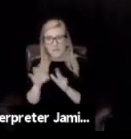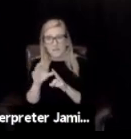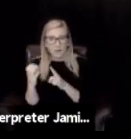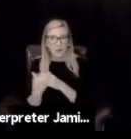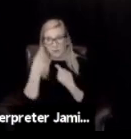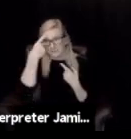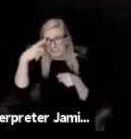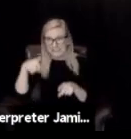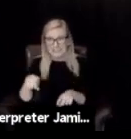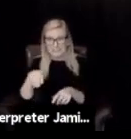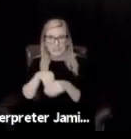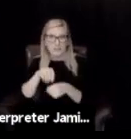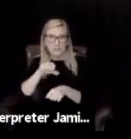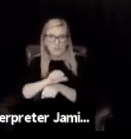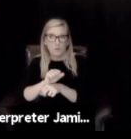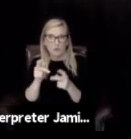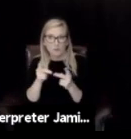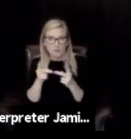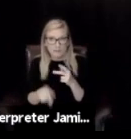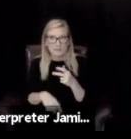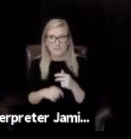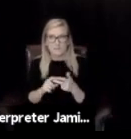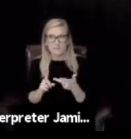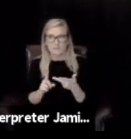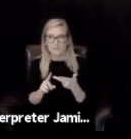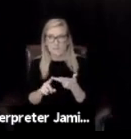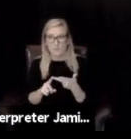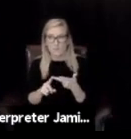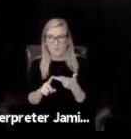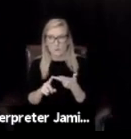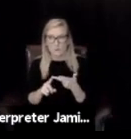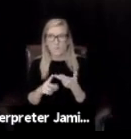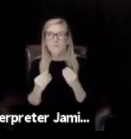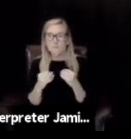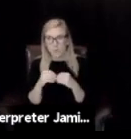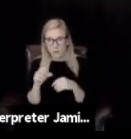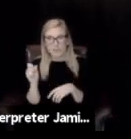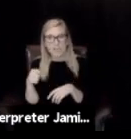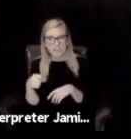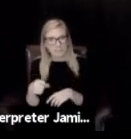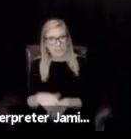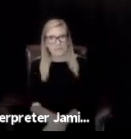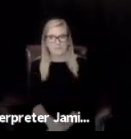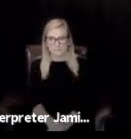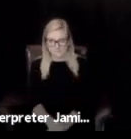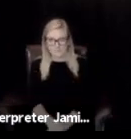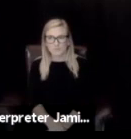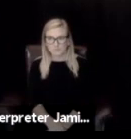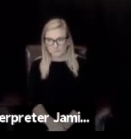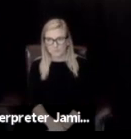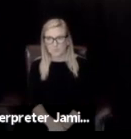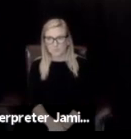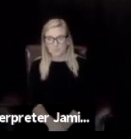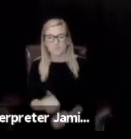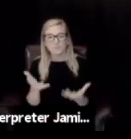workplace, sexual harassment training. More yeses. Yeah, yeah. So I want you to